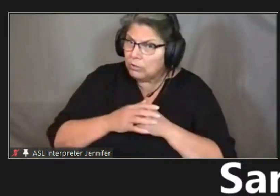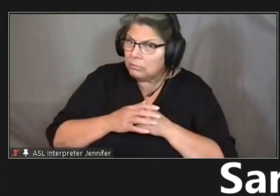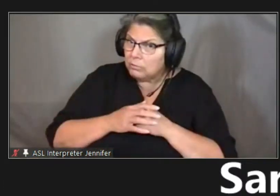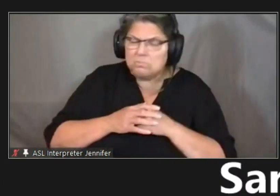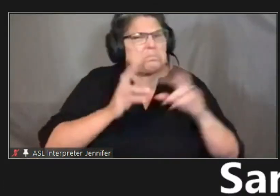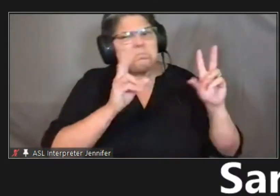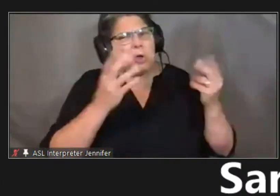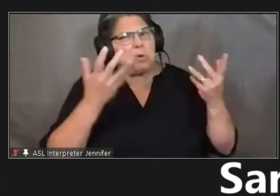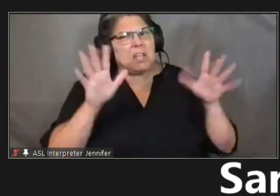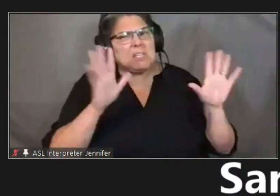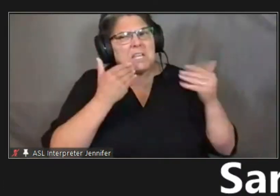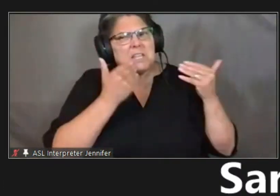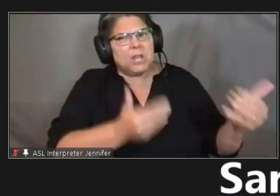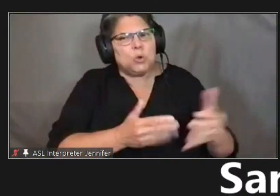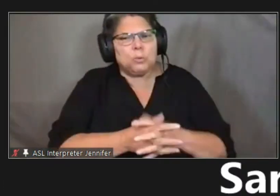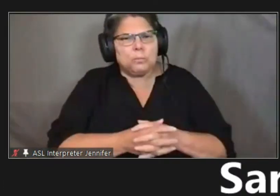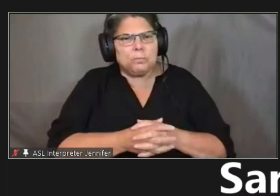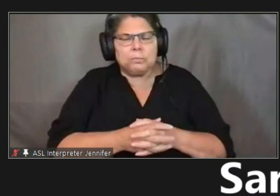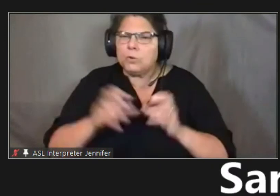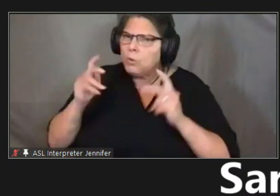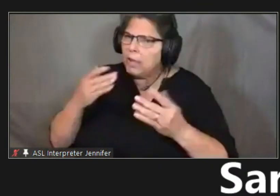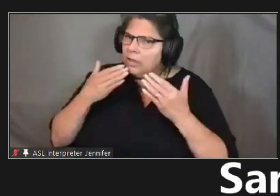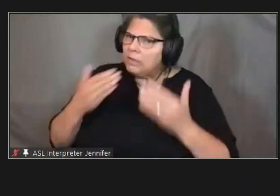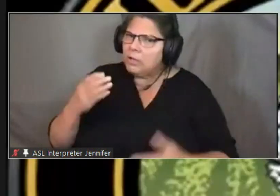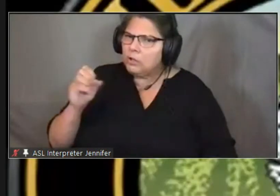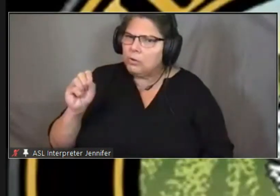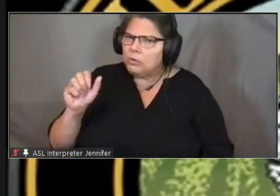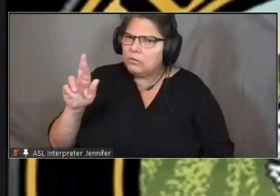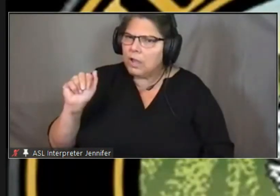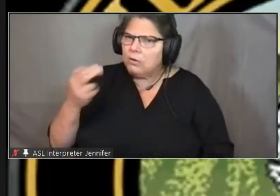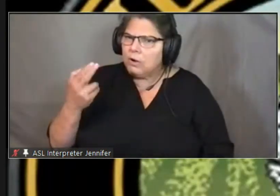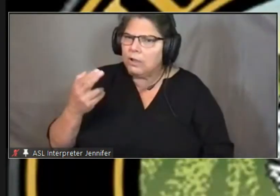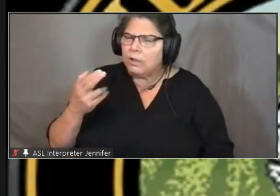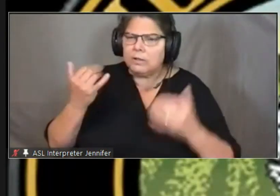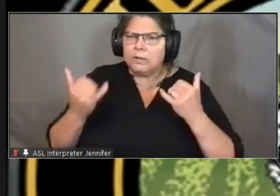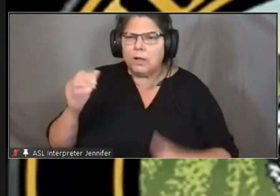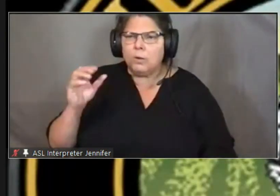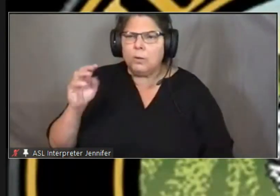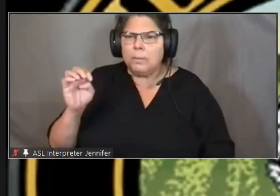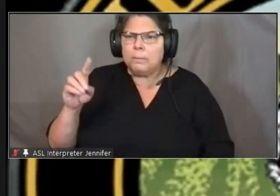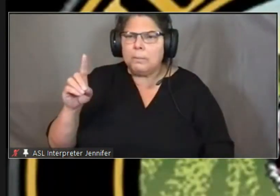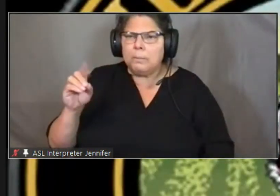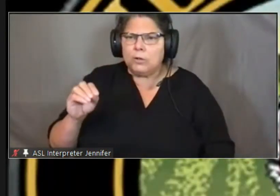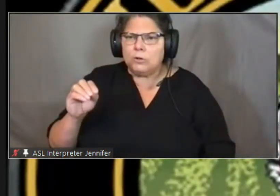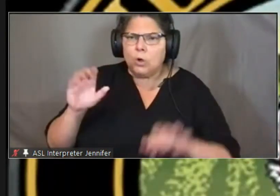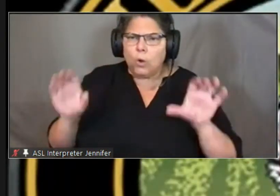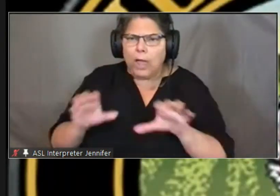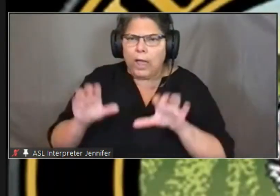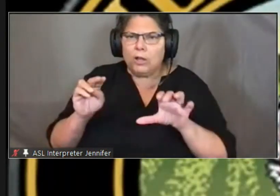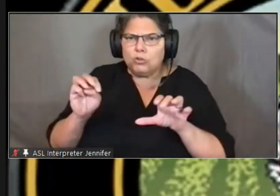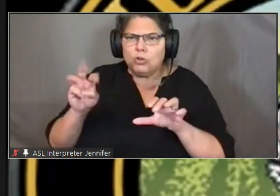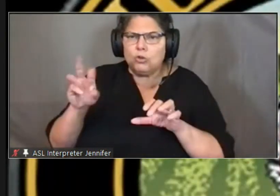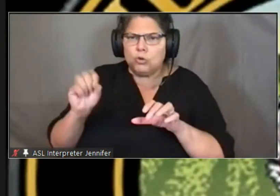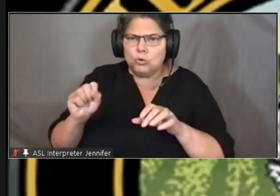No, that's it. Thank you. All right, thank you, sir. Next up, Mendo Action News, Danilla.